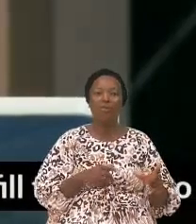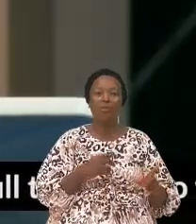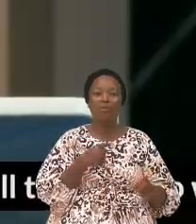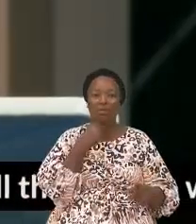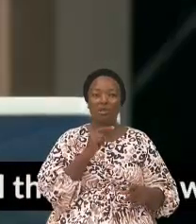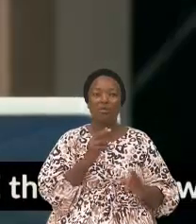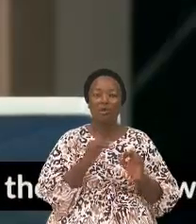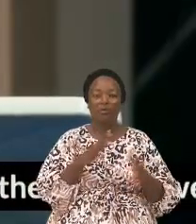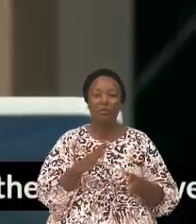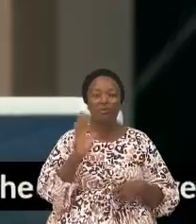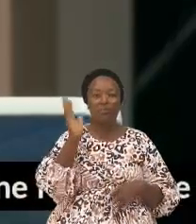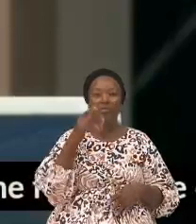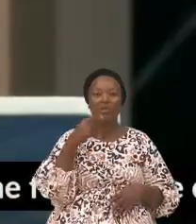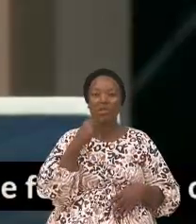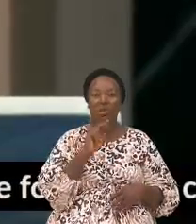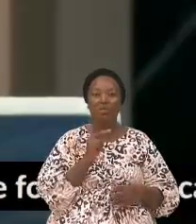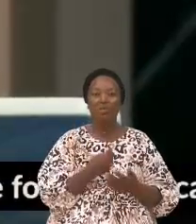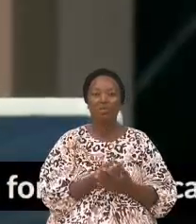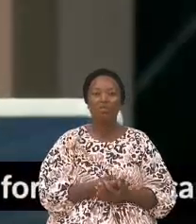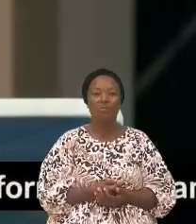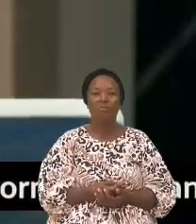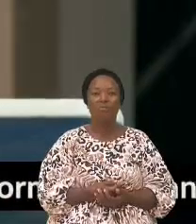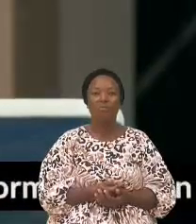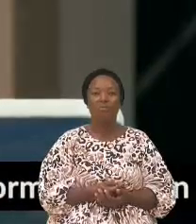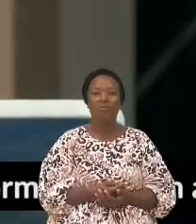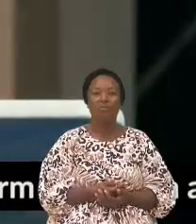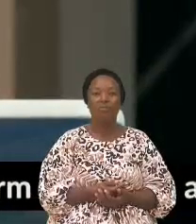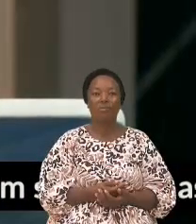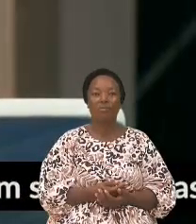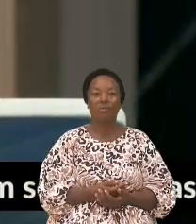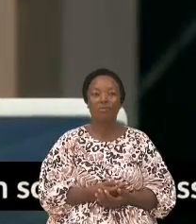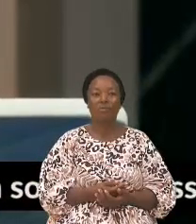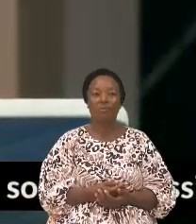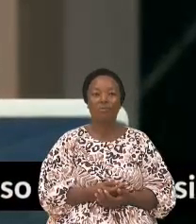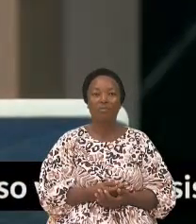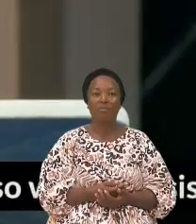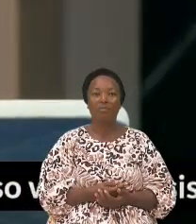Those on my left-hand side, if you are finished, wave your hand.